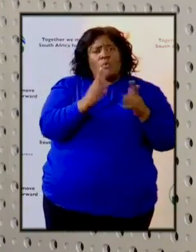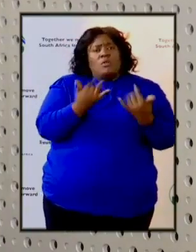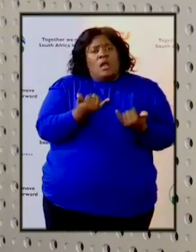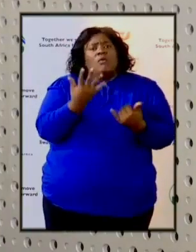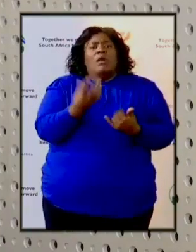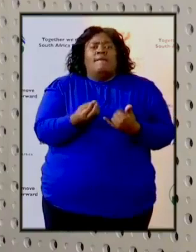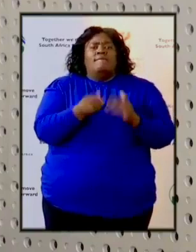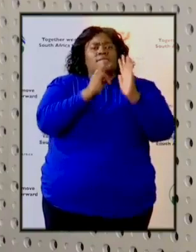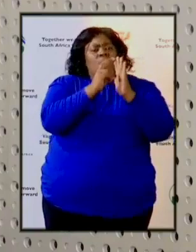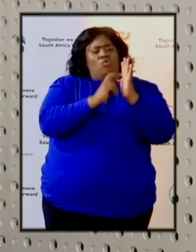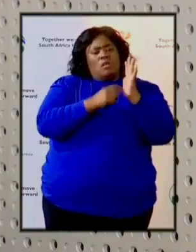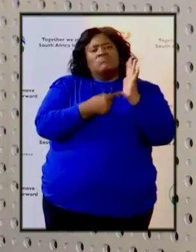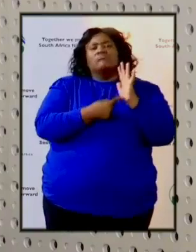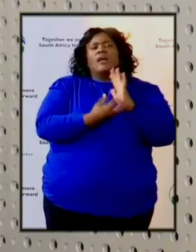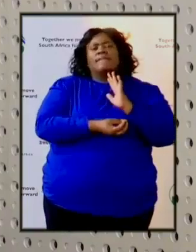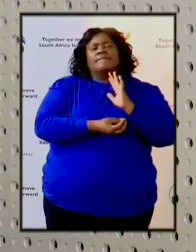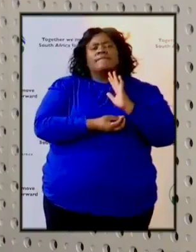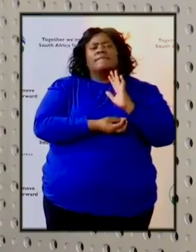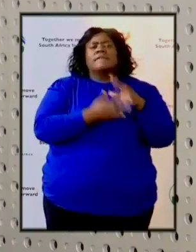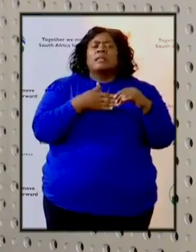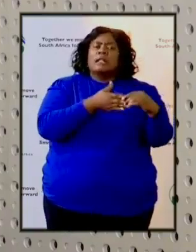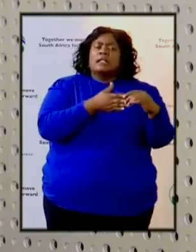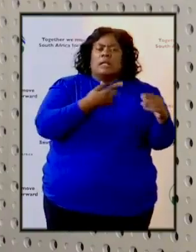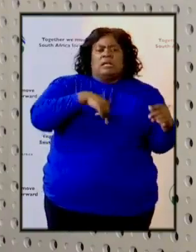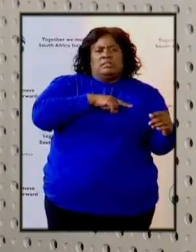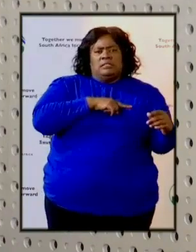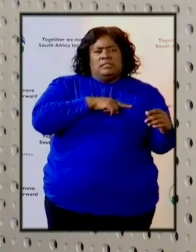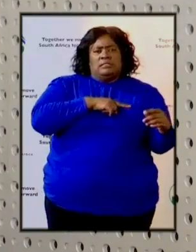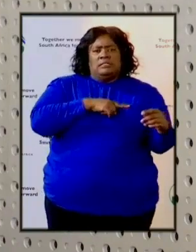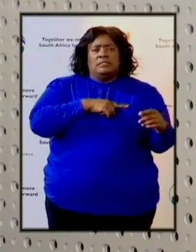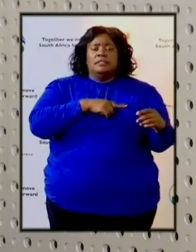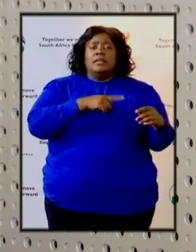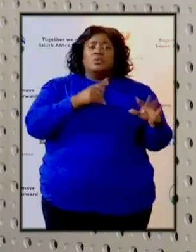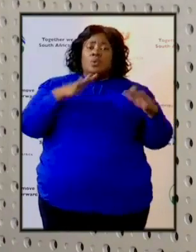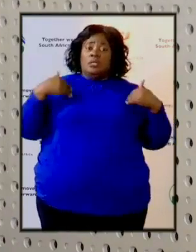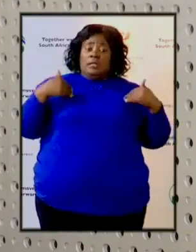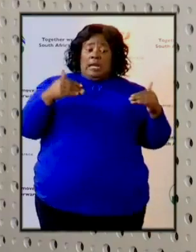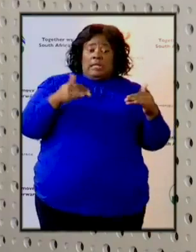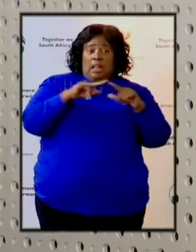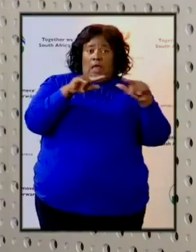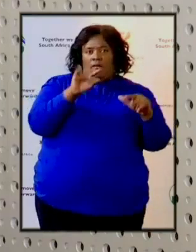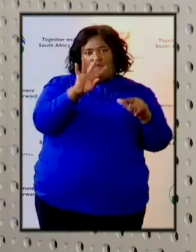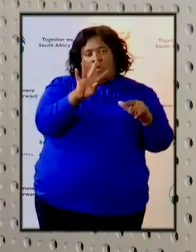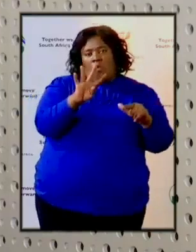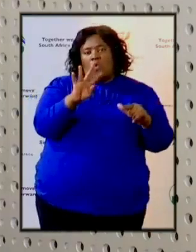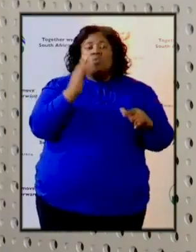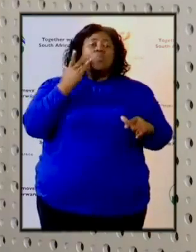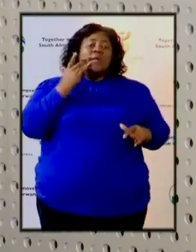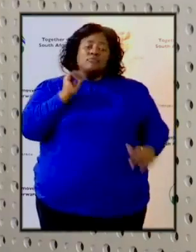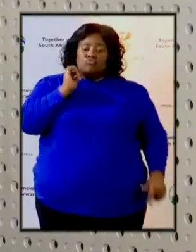the regulations that guides us as we get to level 4